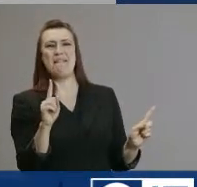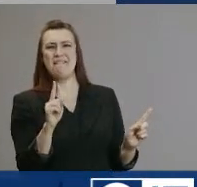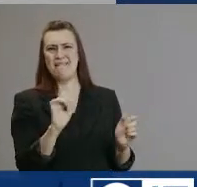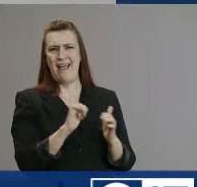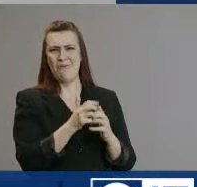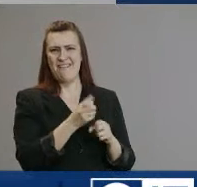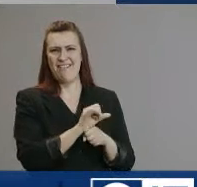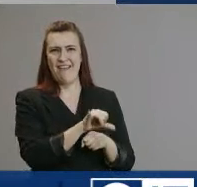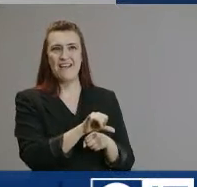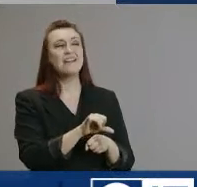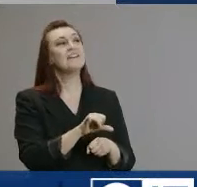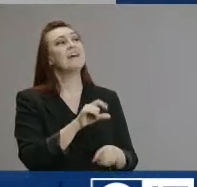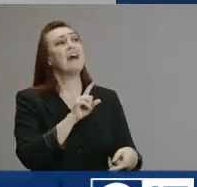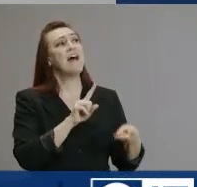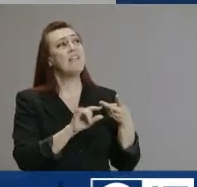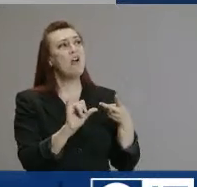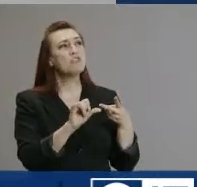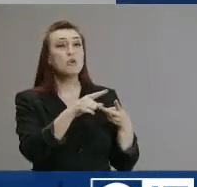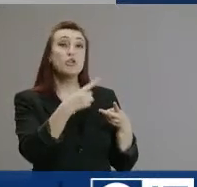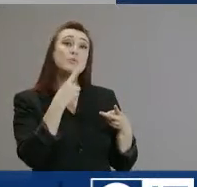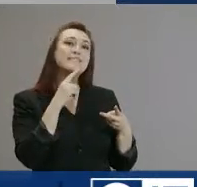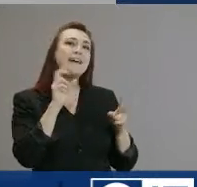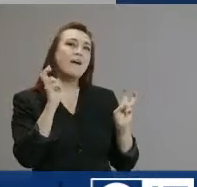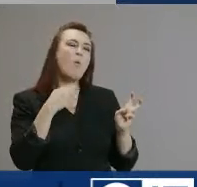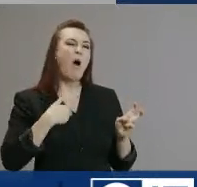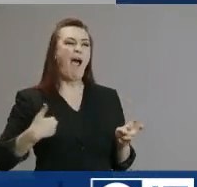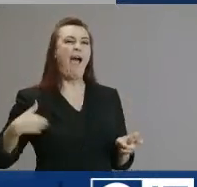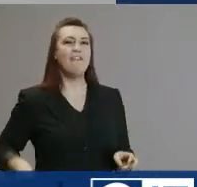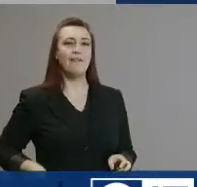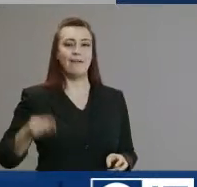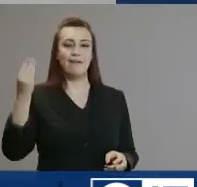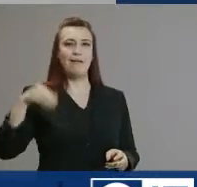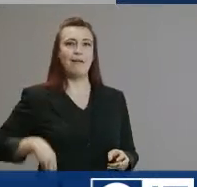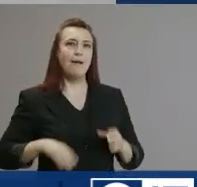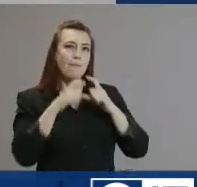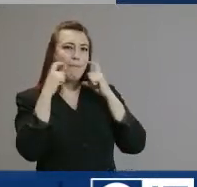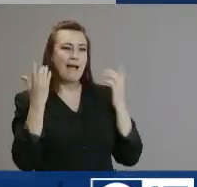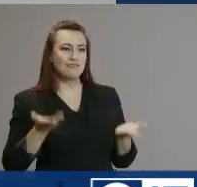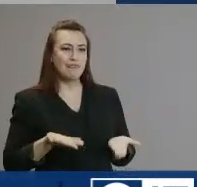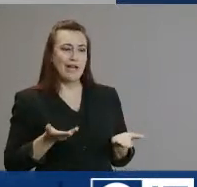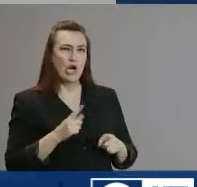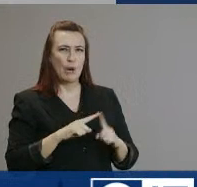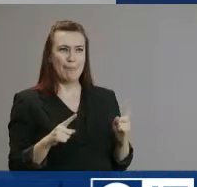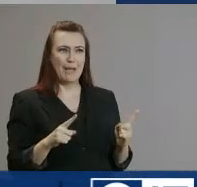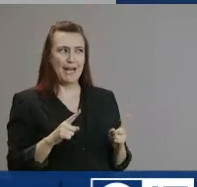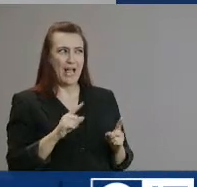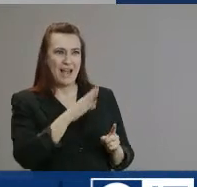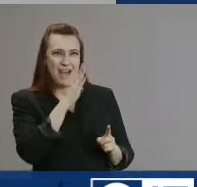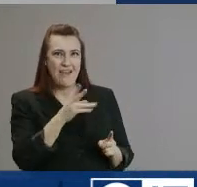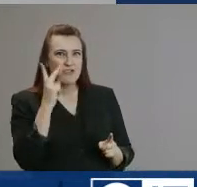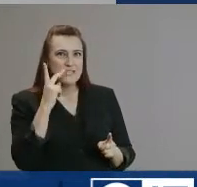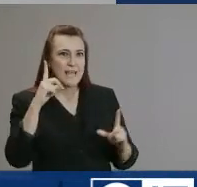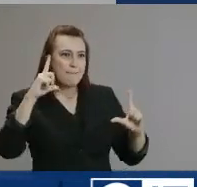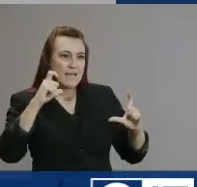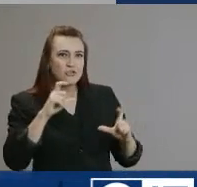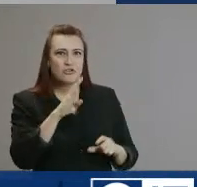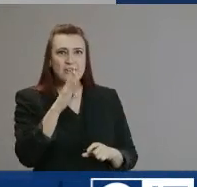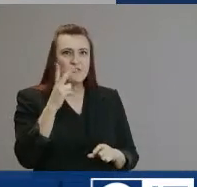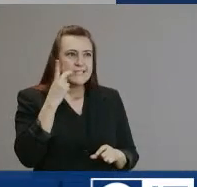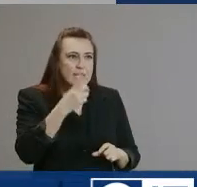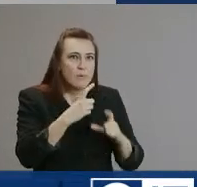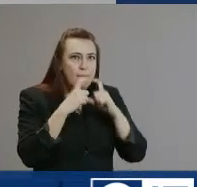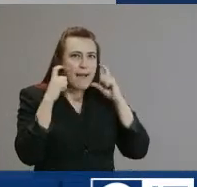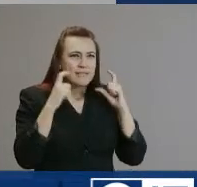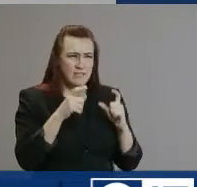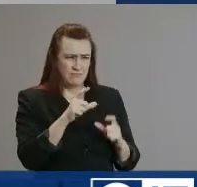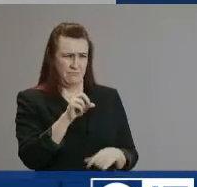you in a mask. Do you not have a responsibility to set an example by wearing a mask when you are appearing in public? So